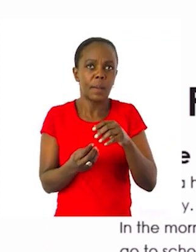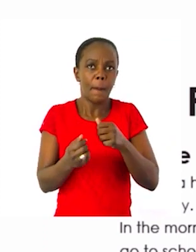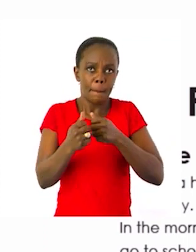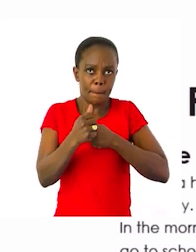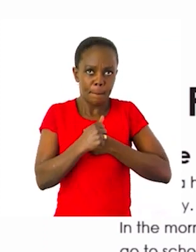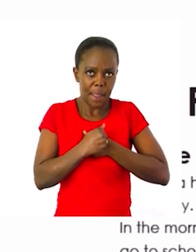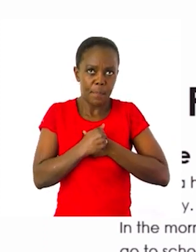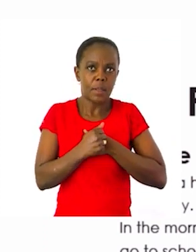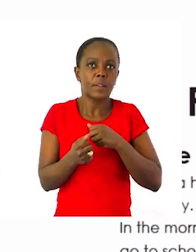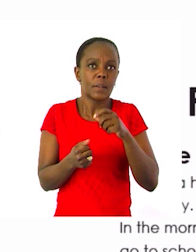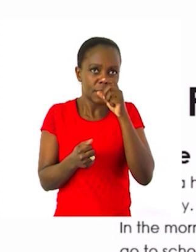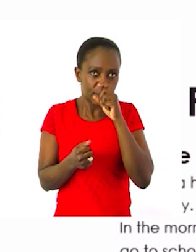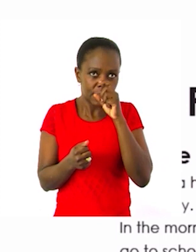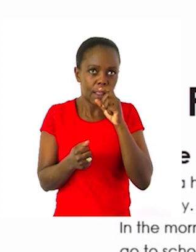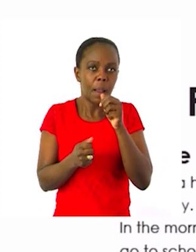are